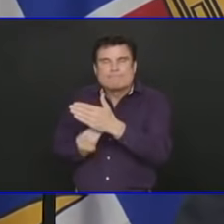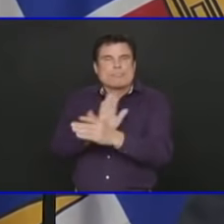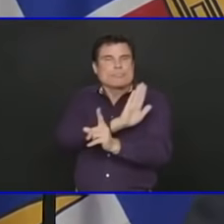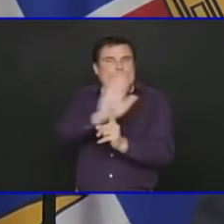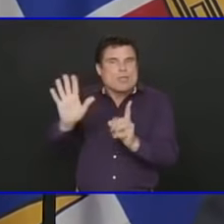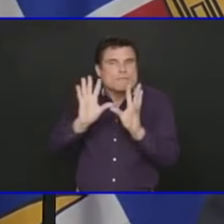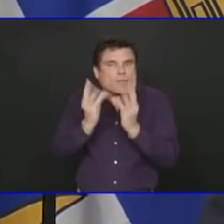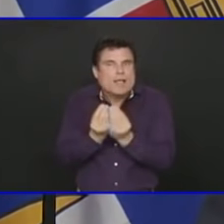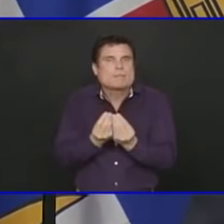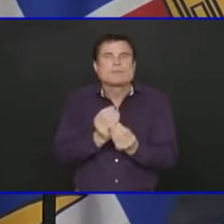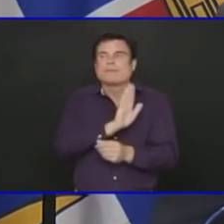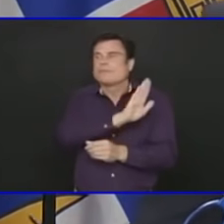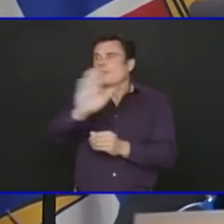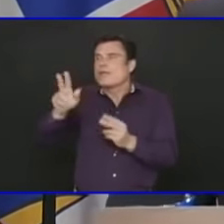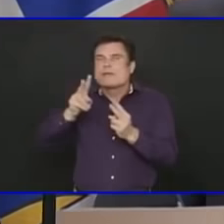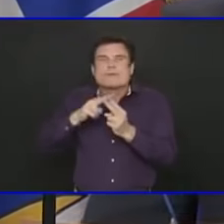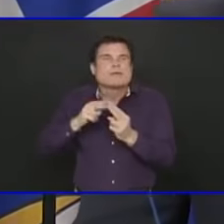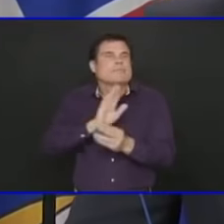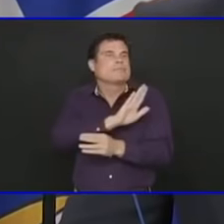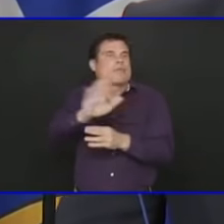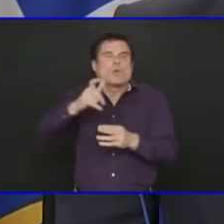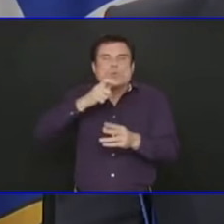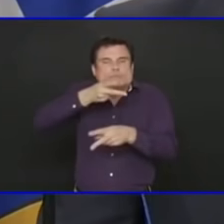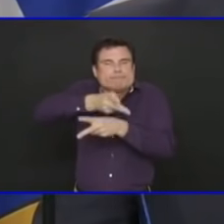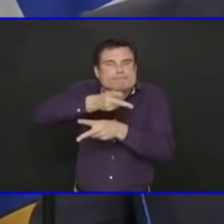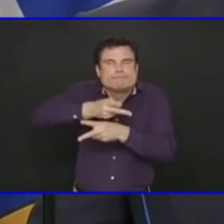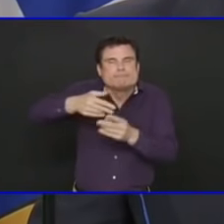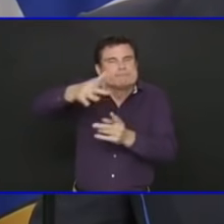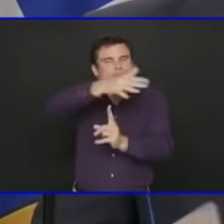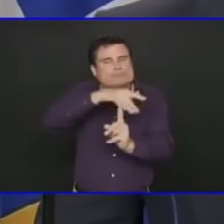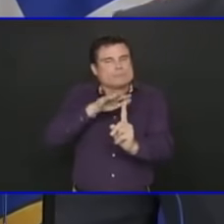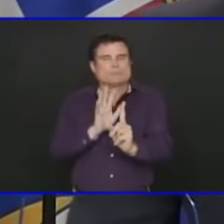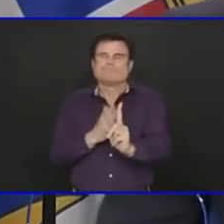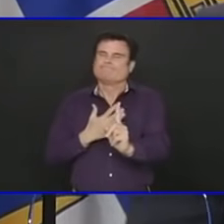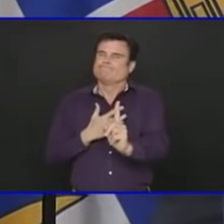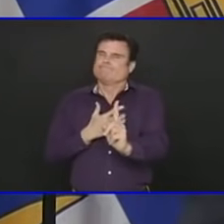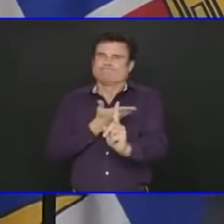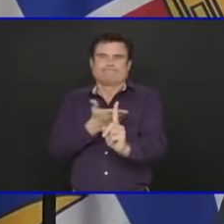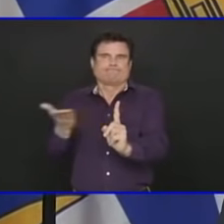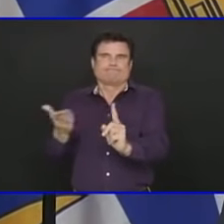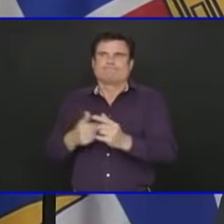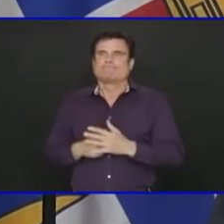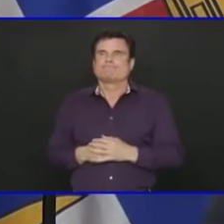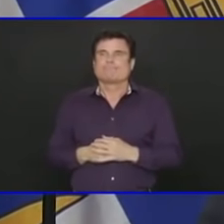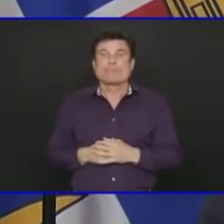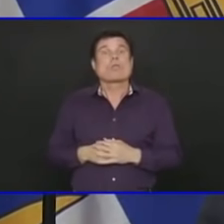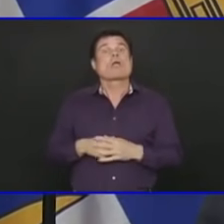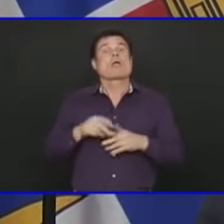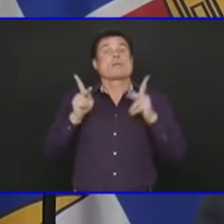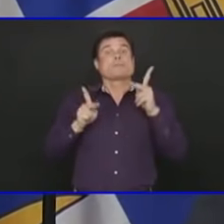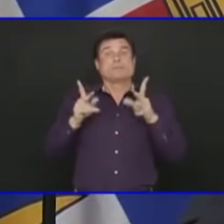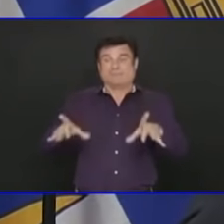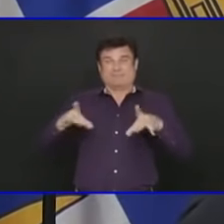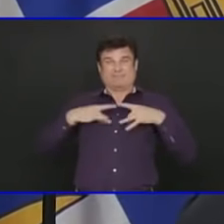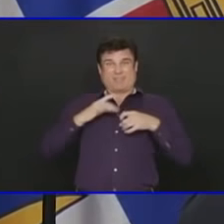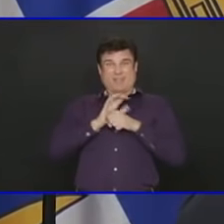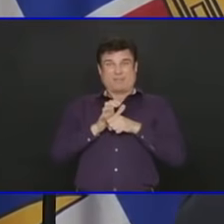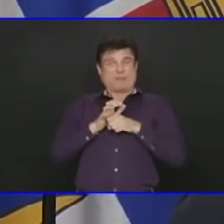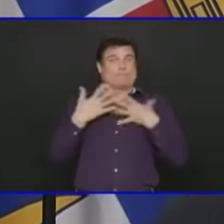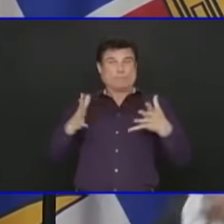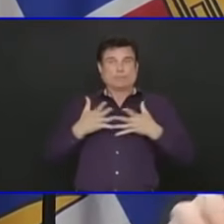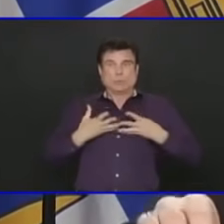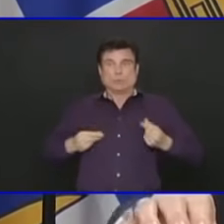recovered. So what I'm going to do now is walk us through some of the information that we've